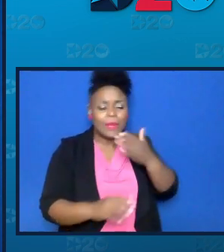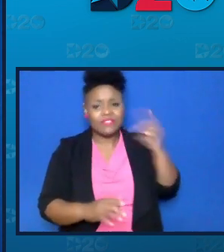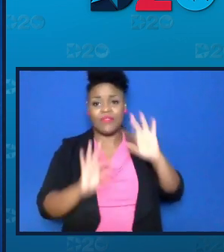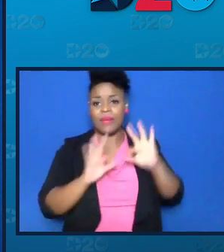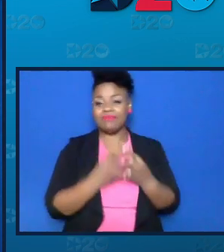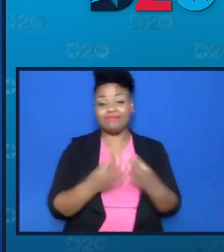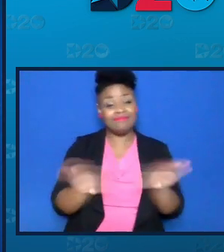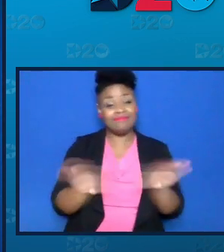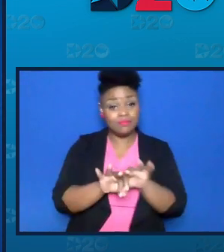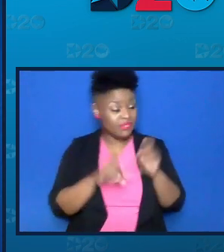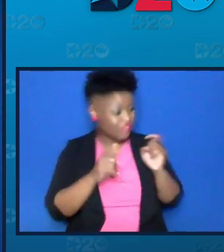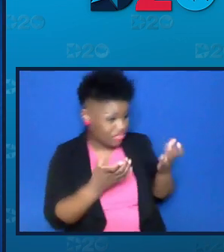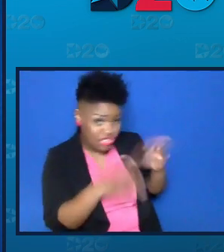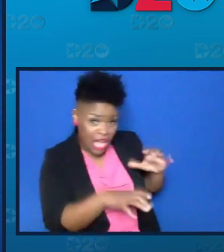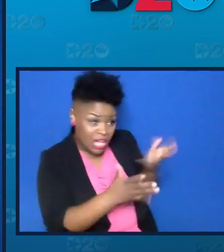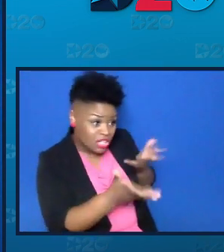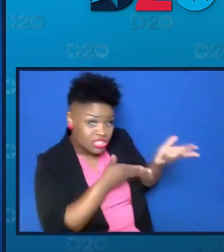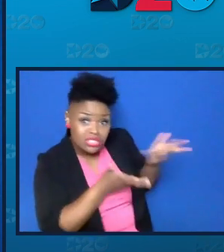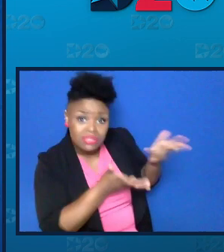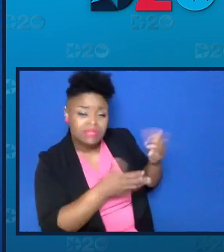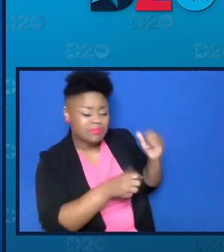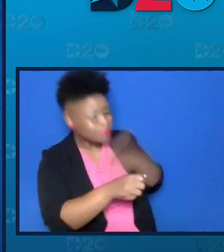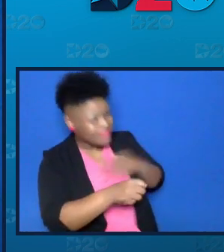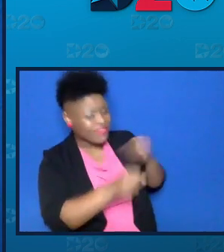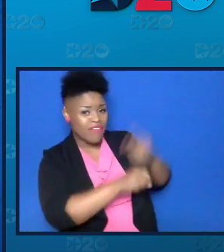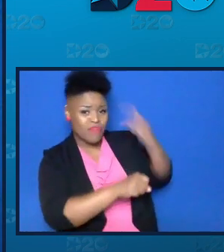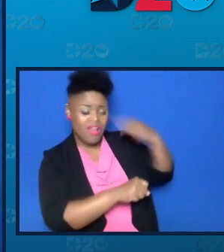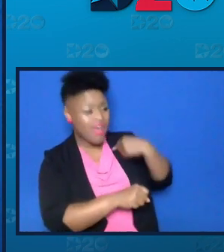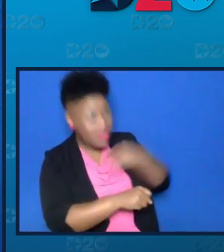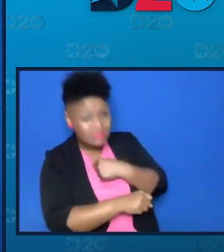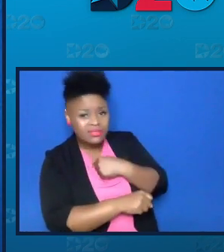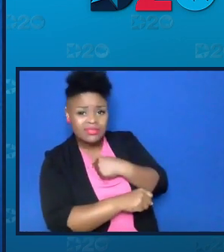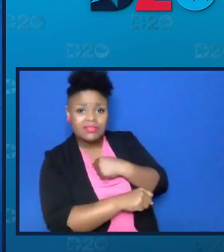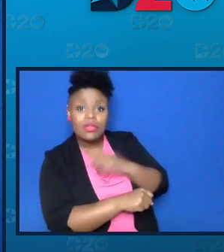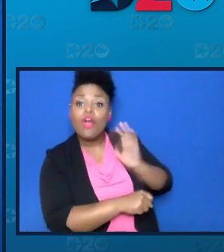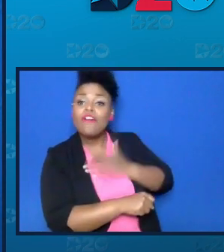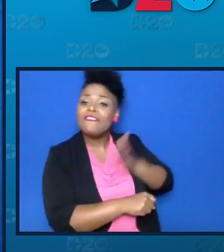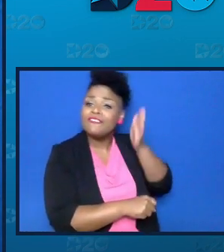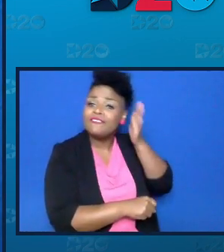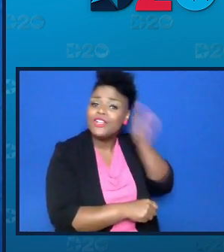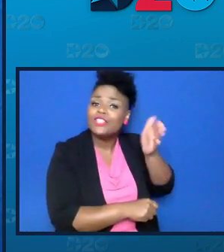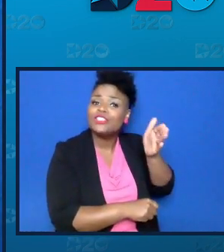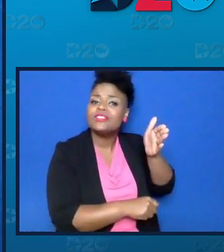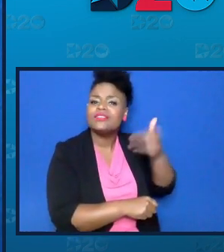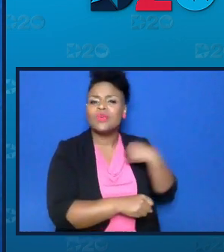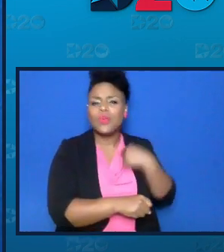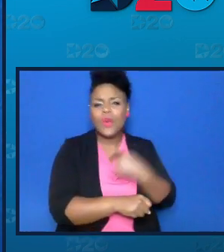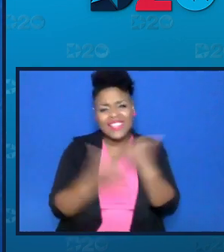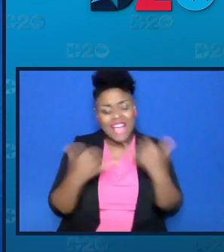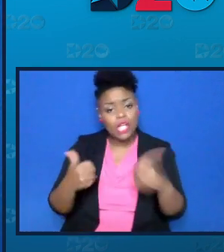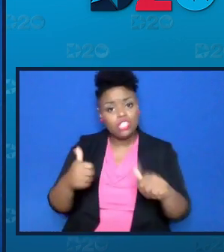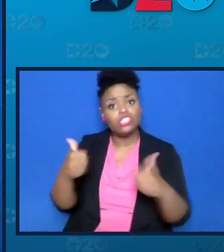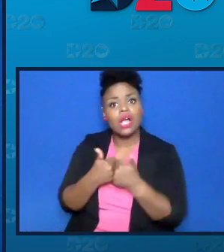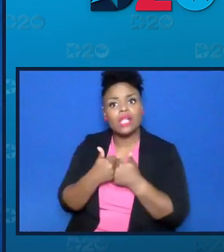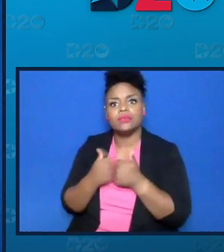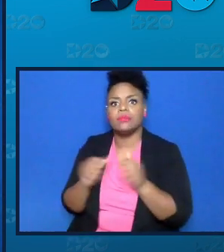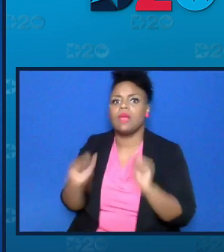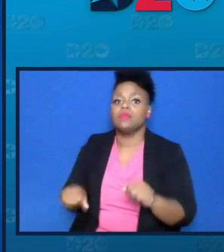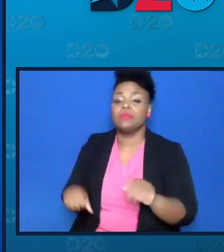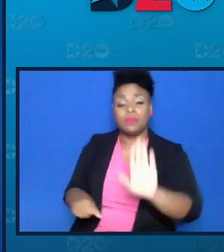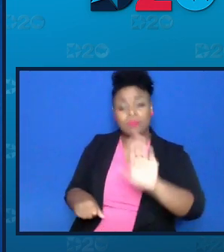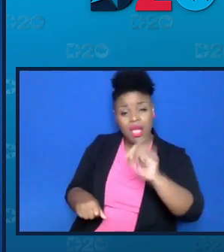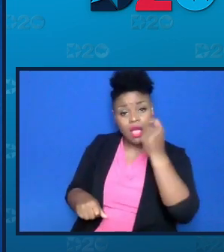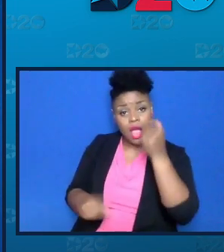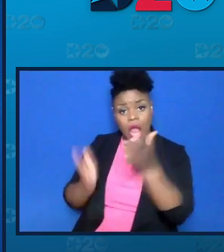day. Our future is now, and it is daunting. But I ask you tonight to join me to help Joe and Kamala fight for the promise of